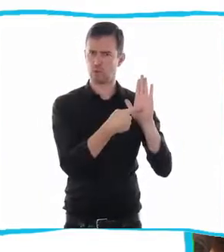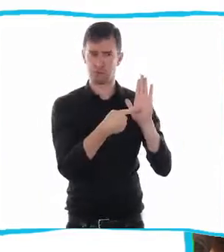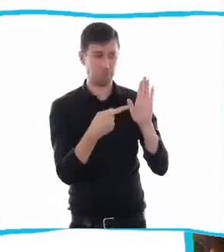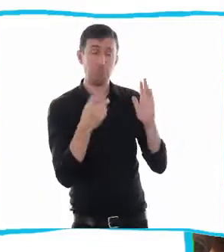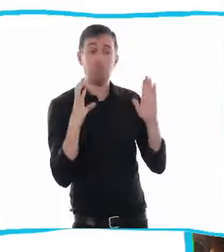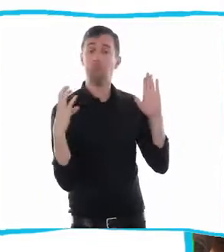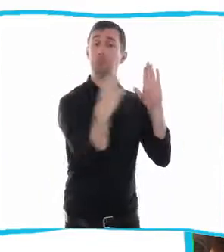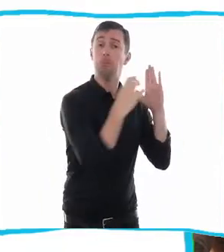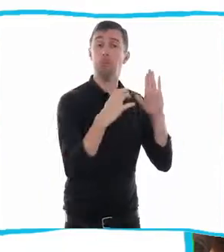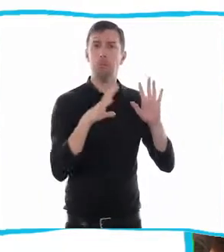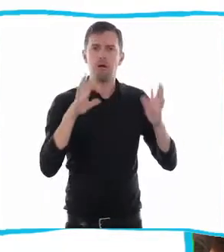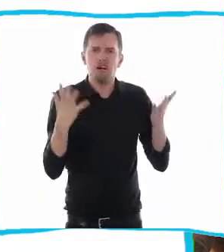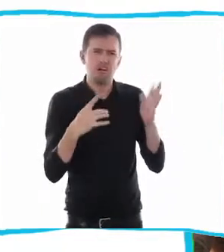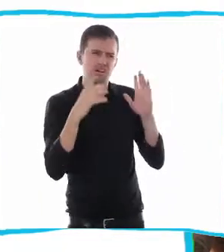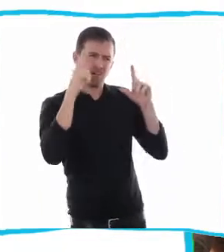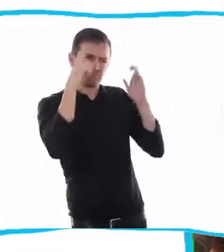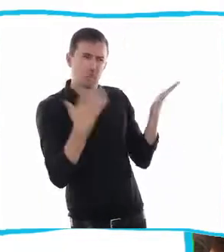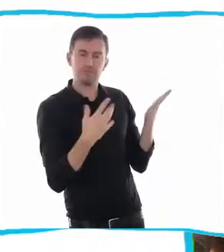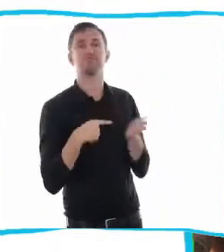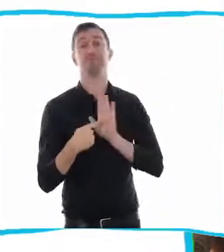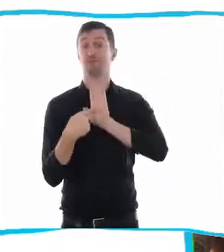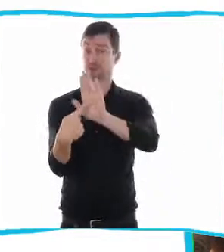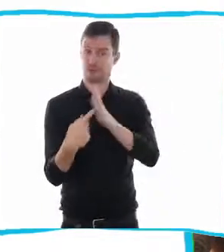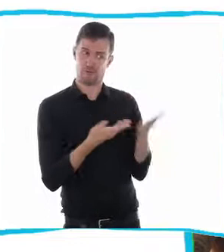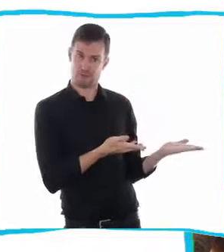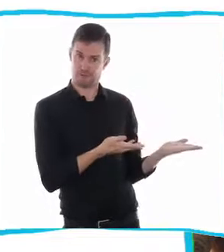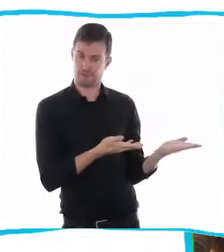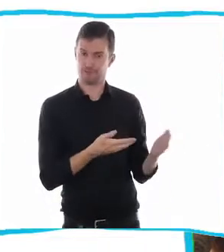decorative? What does it say?